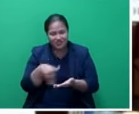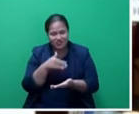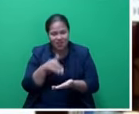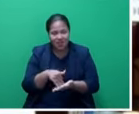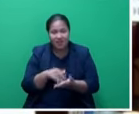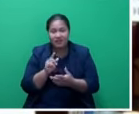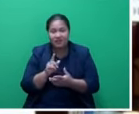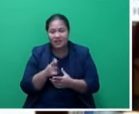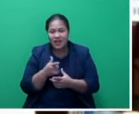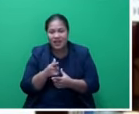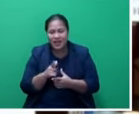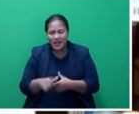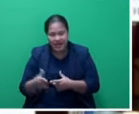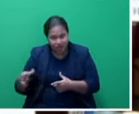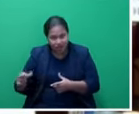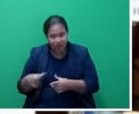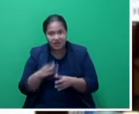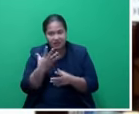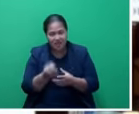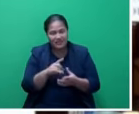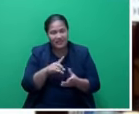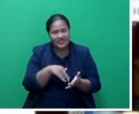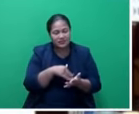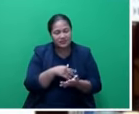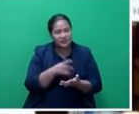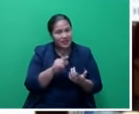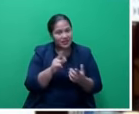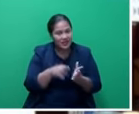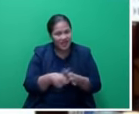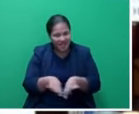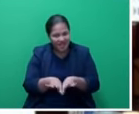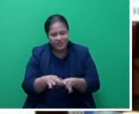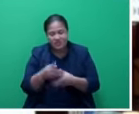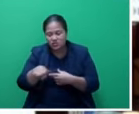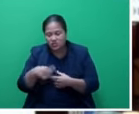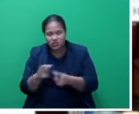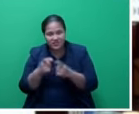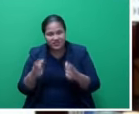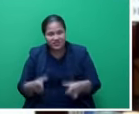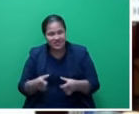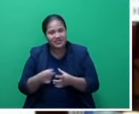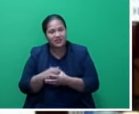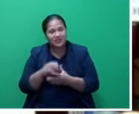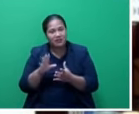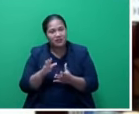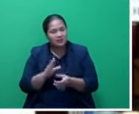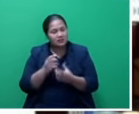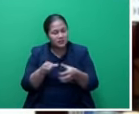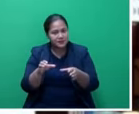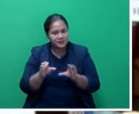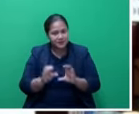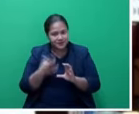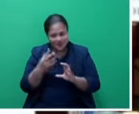Levuka Town Council is in the Eastern Division, whereas Lemi Town Council, Suva City Council, Nasinu Town Council and Nosori Town Council is